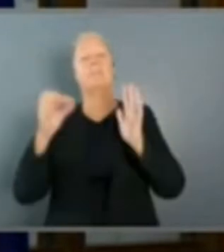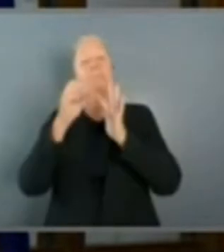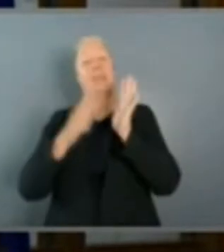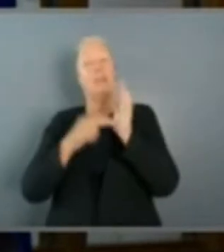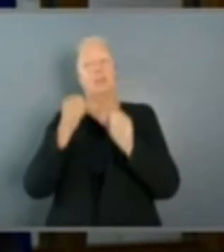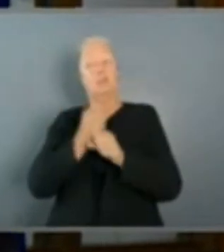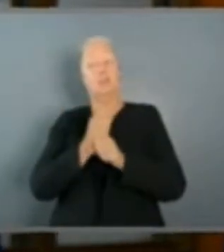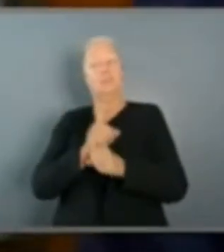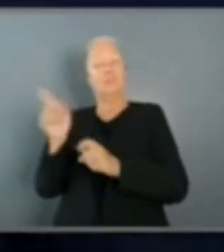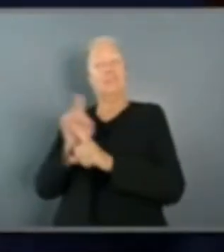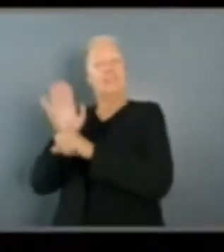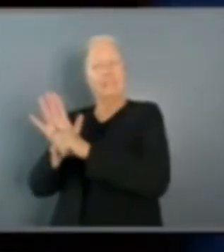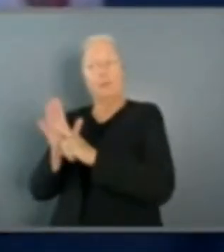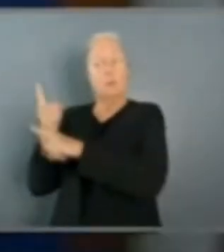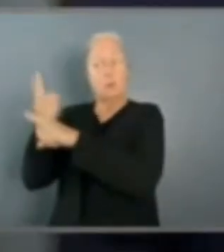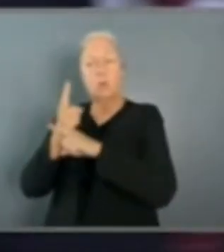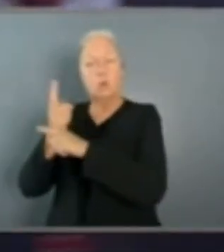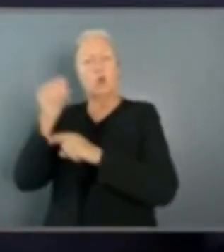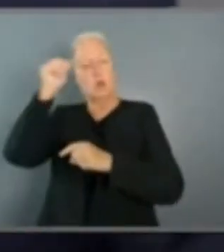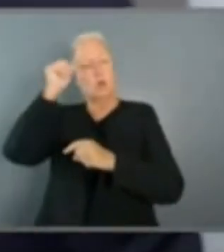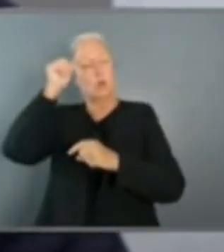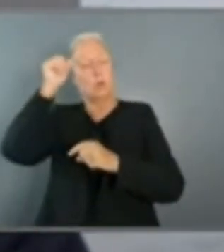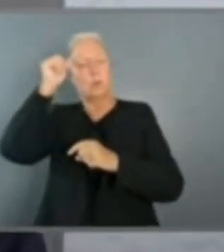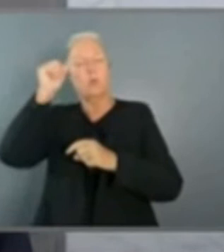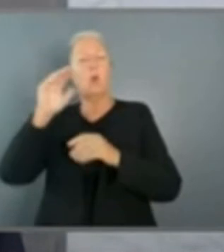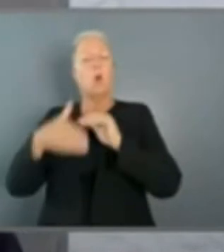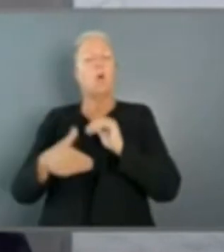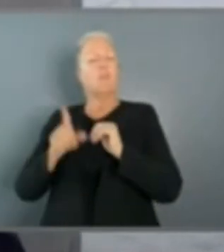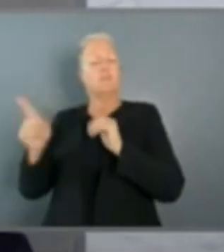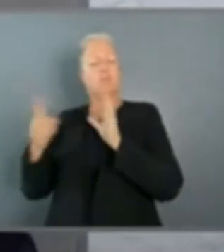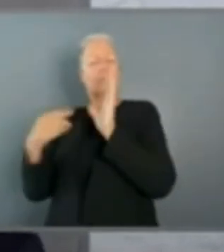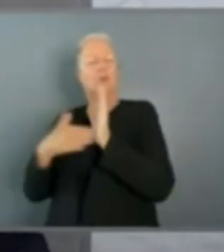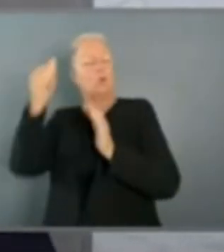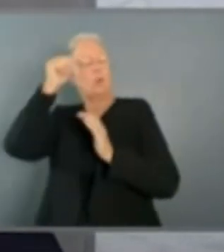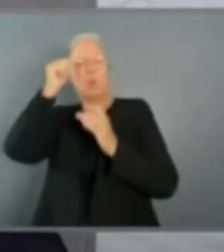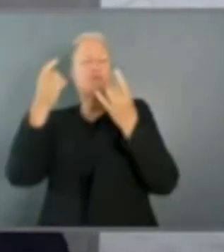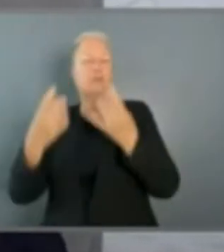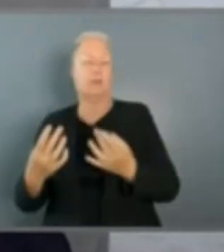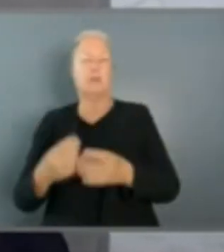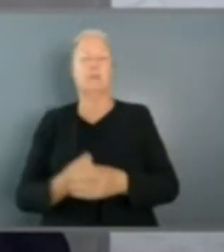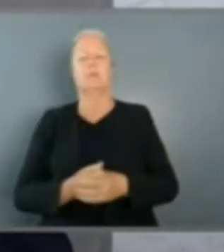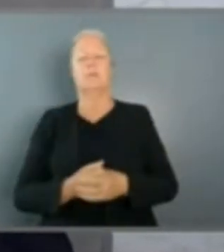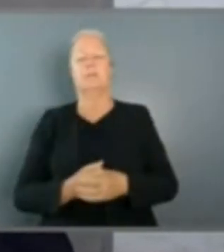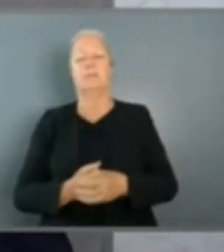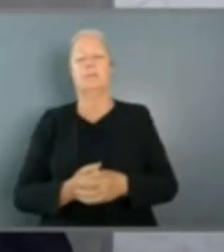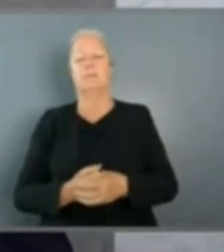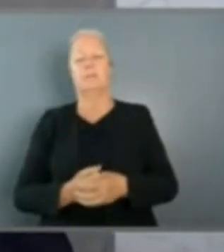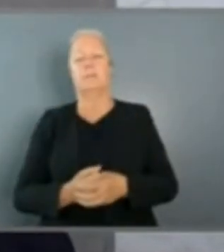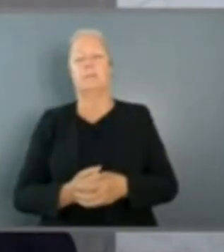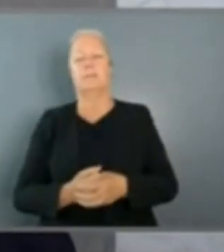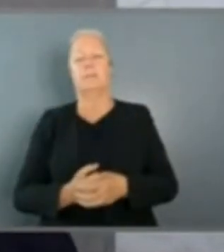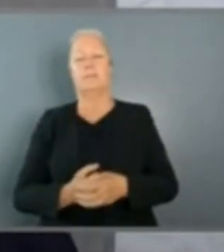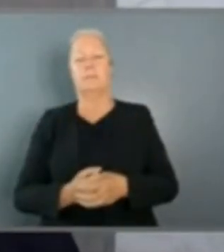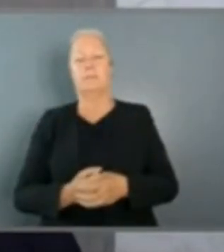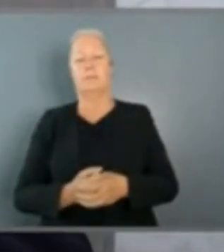vaccinated. Chris? I was just going to ask you on another matter. What's your response to Nicole Flint's speech last